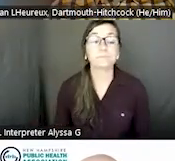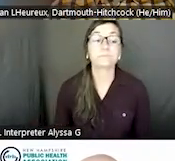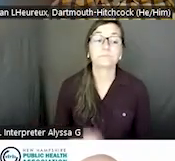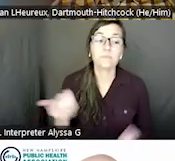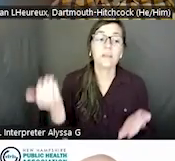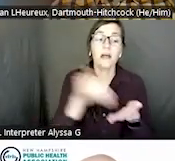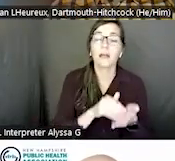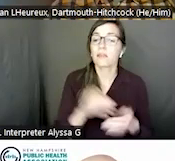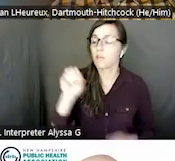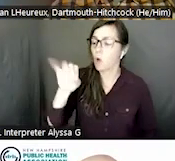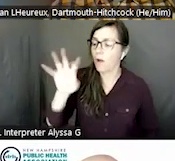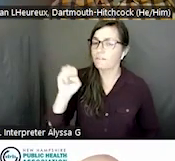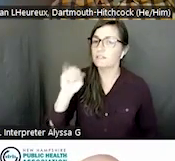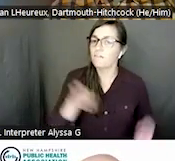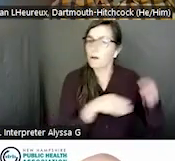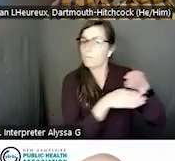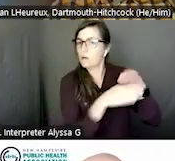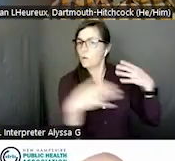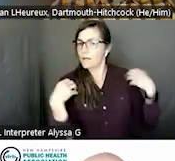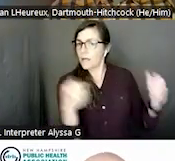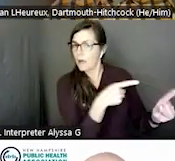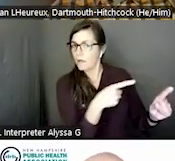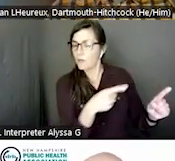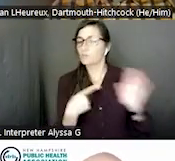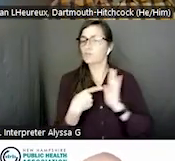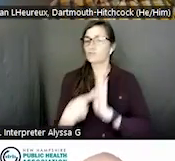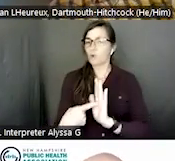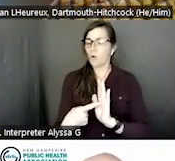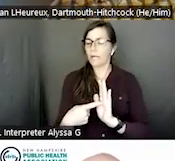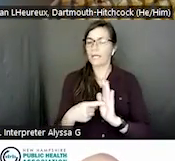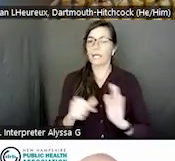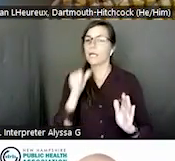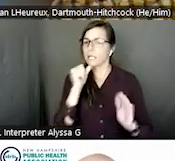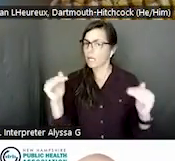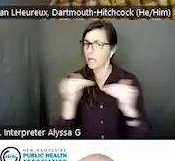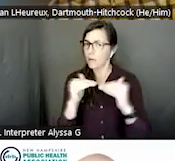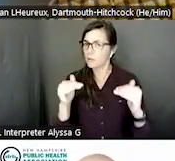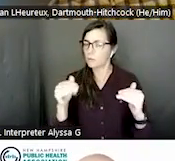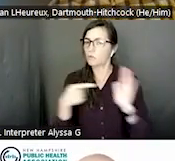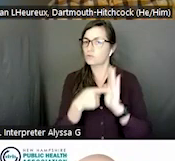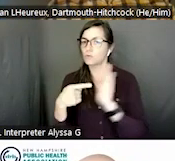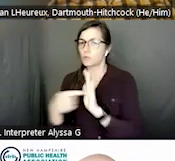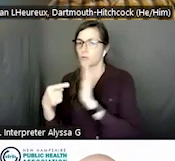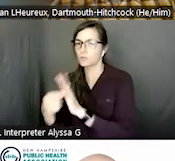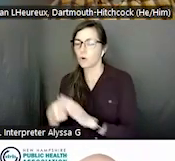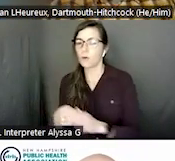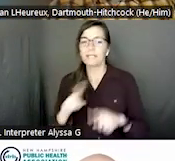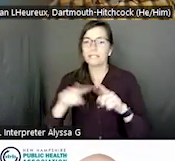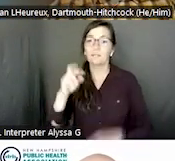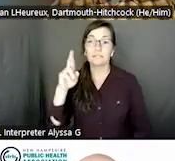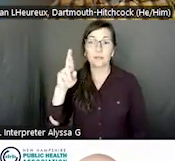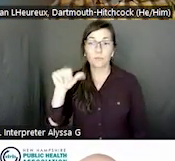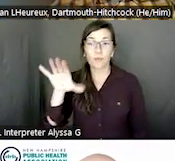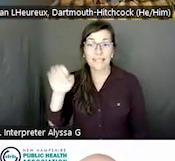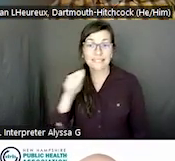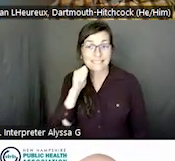Minority Health, and we're supposed to be repairing inequities, what is going on as we look at by race? And so you see that